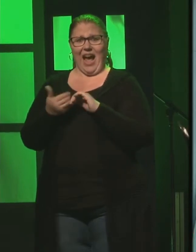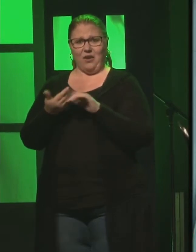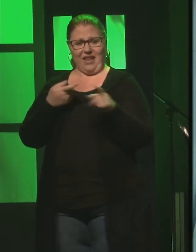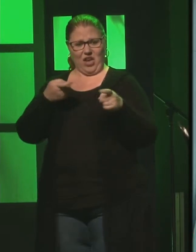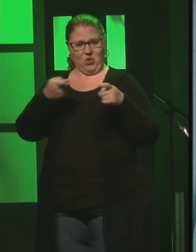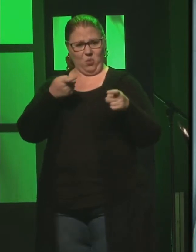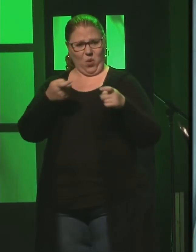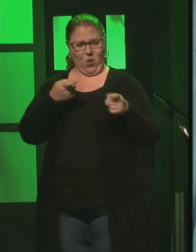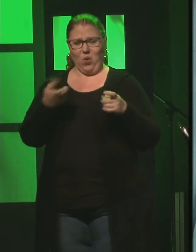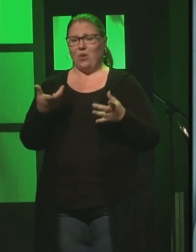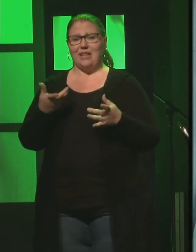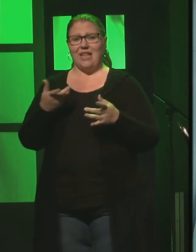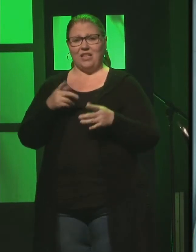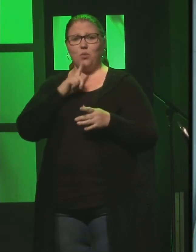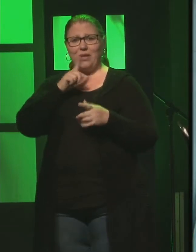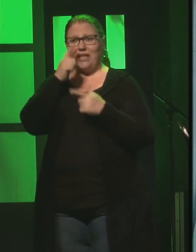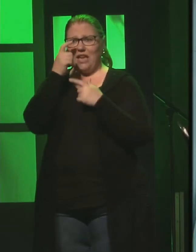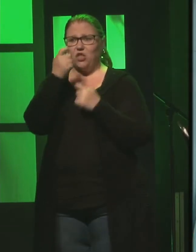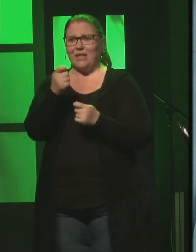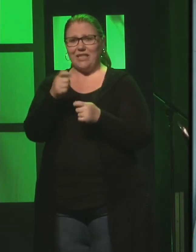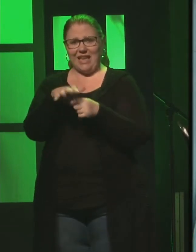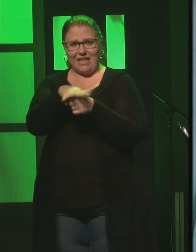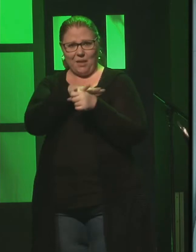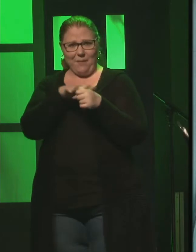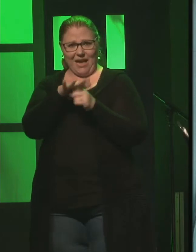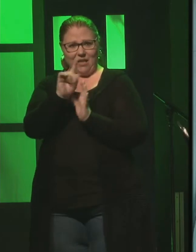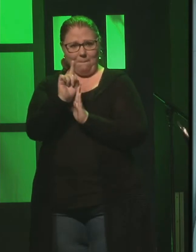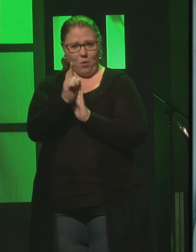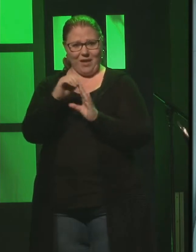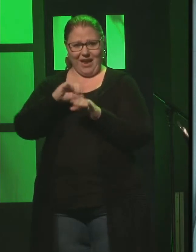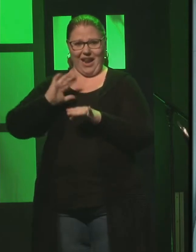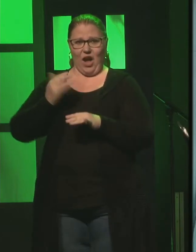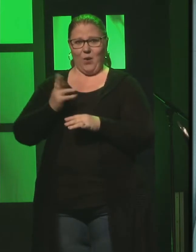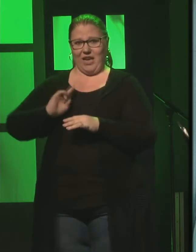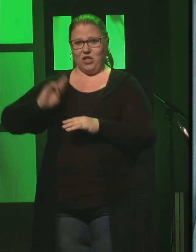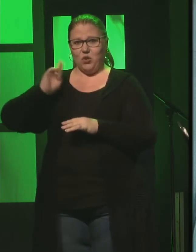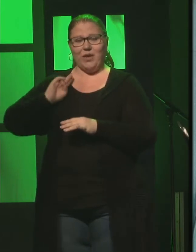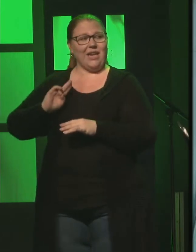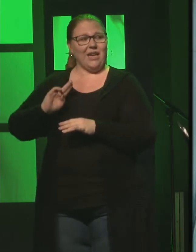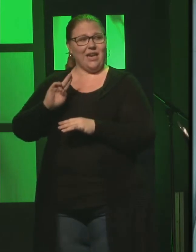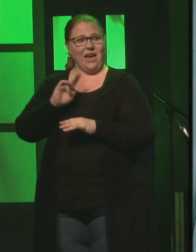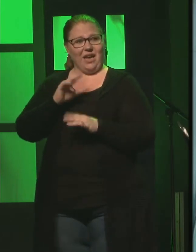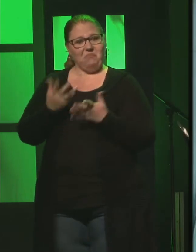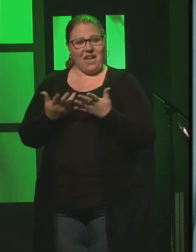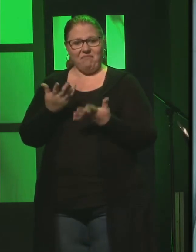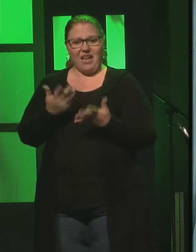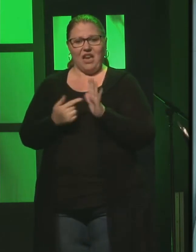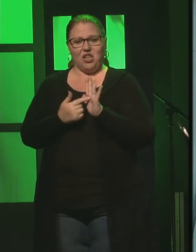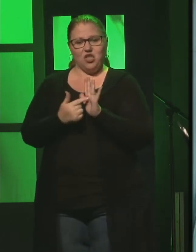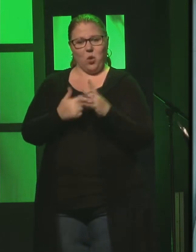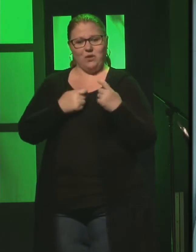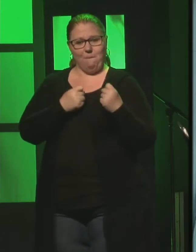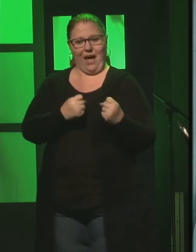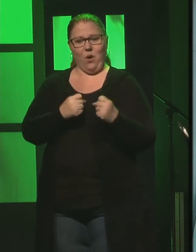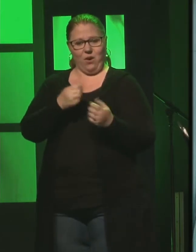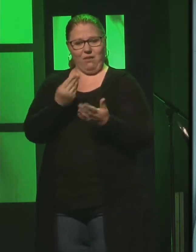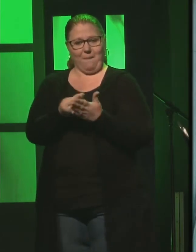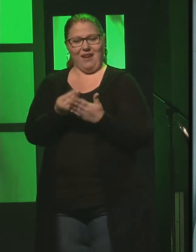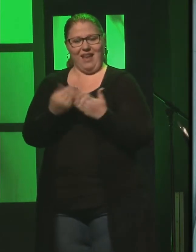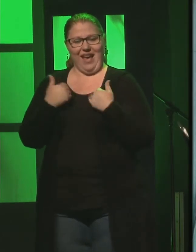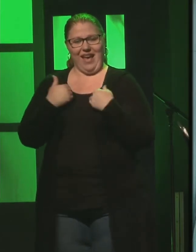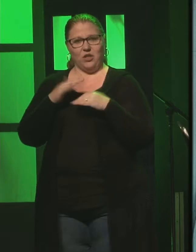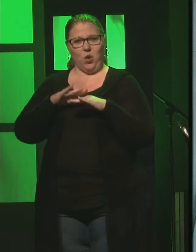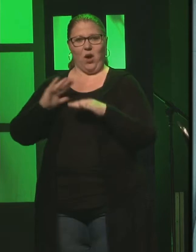control us? It's really quite an interesting space and moment in our history that kind of exemplifies the power that money has on